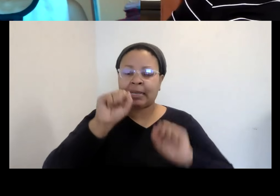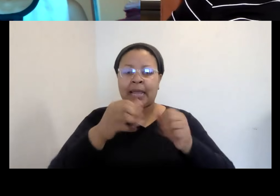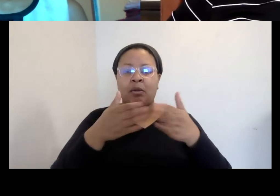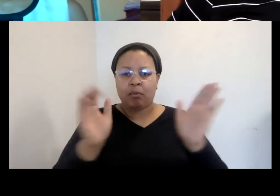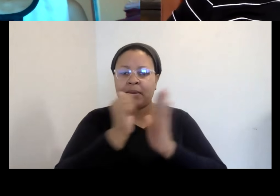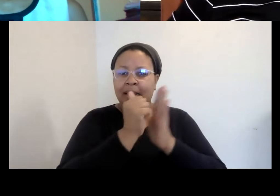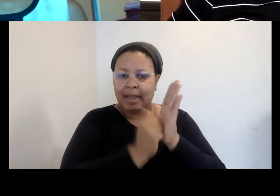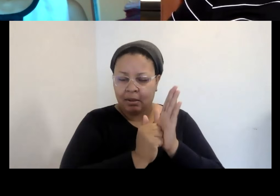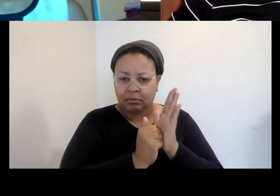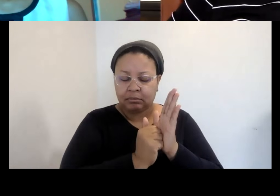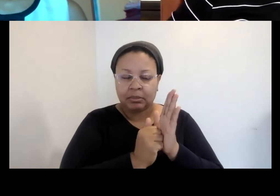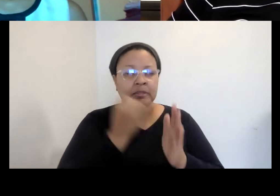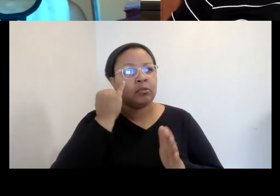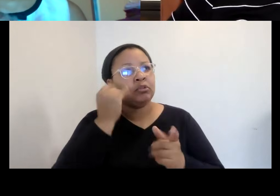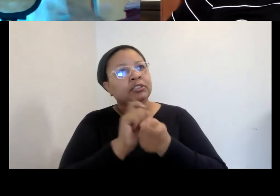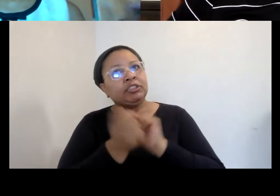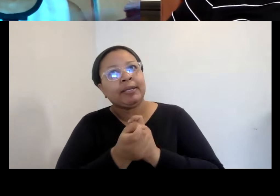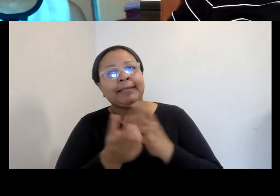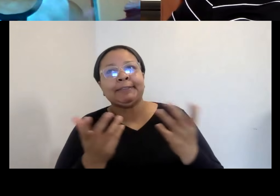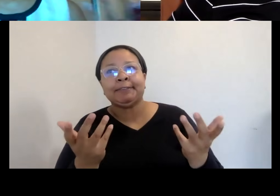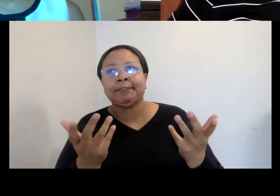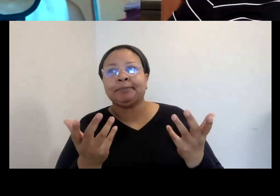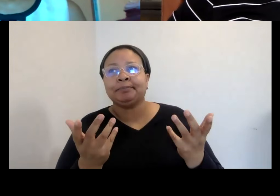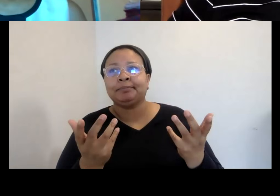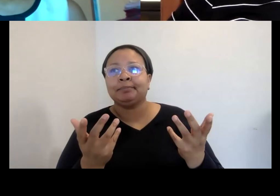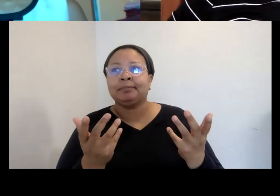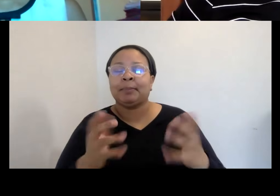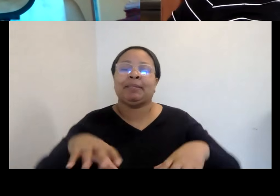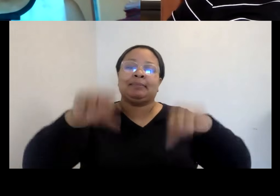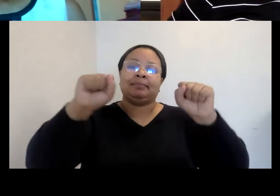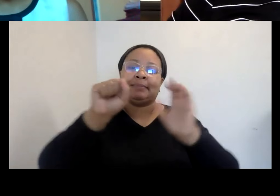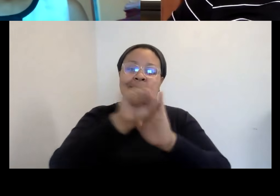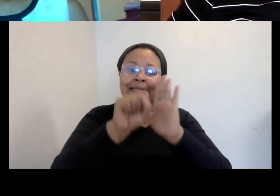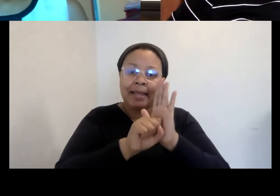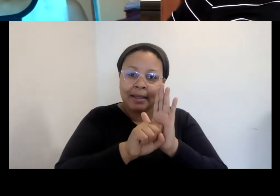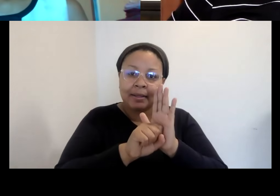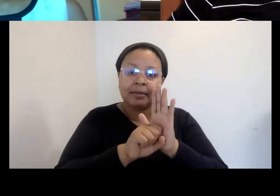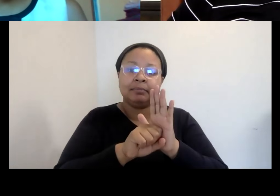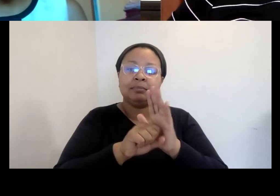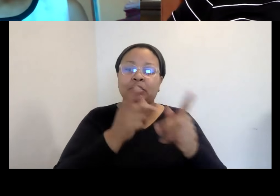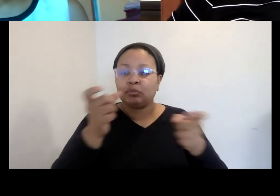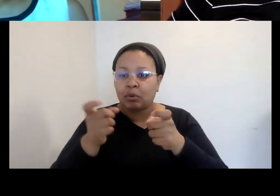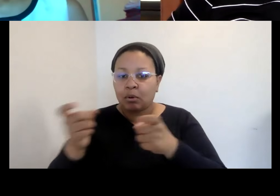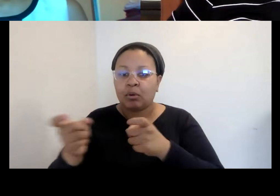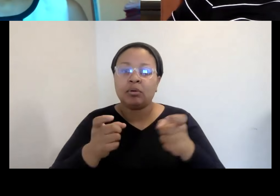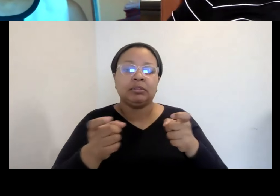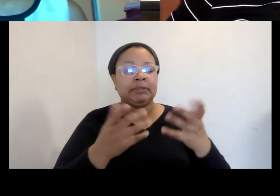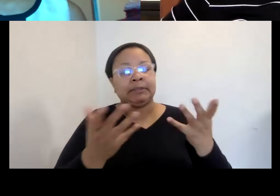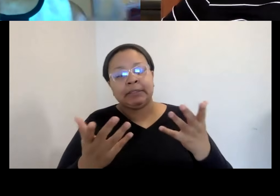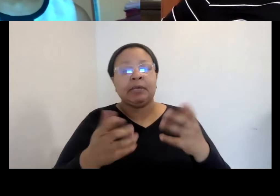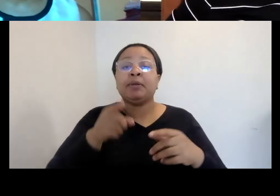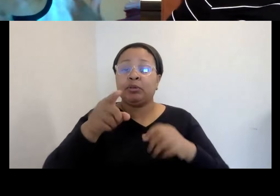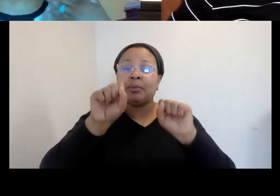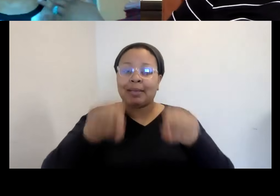like that, whether they become a ward of the state or anything like that, yeah, you can definitely open an account for them.